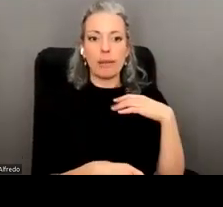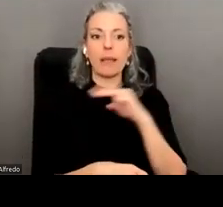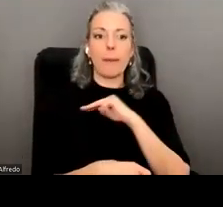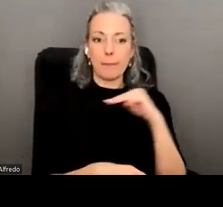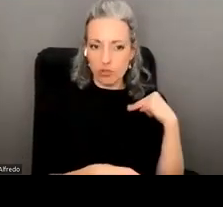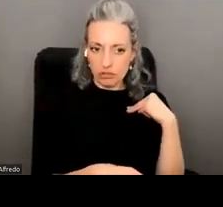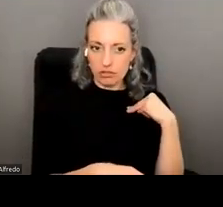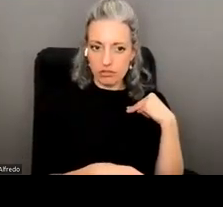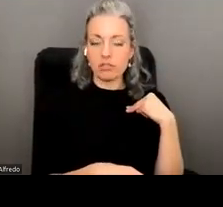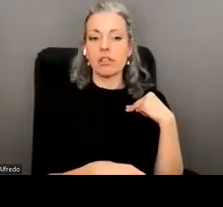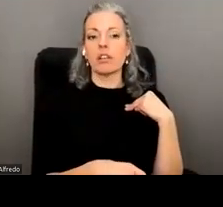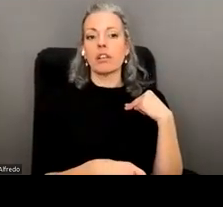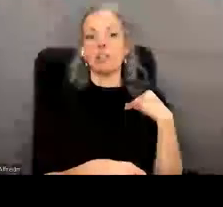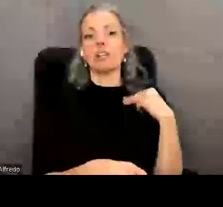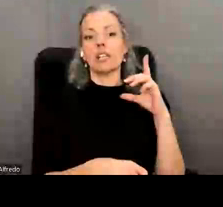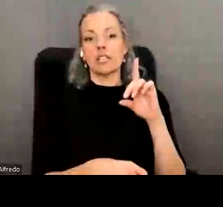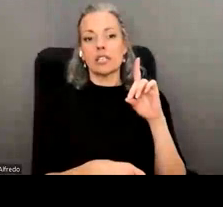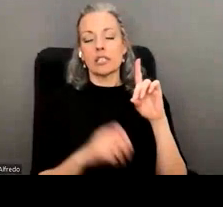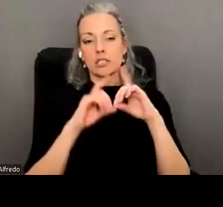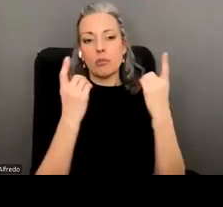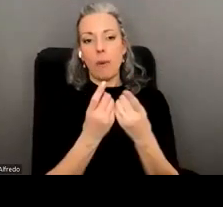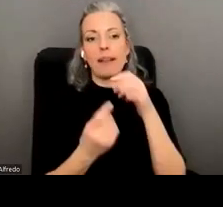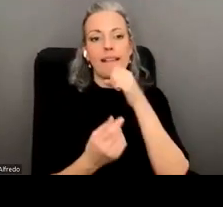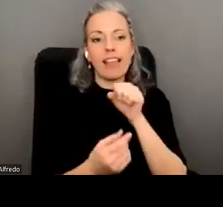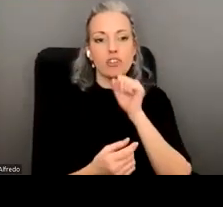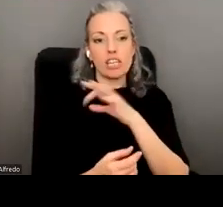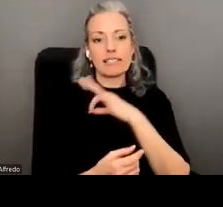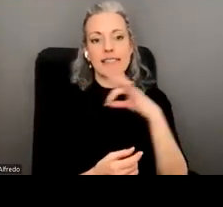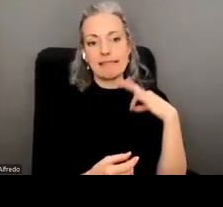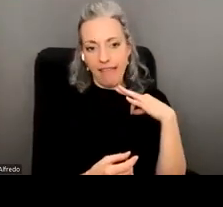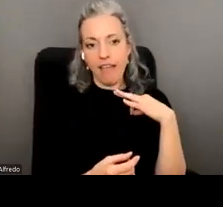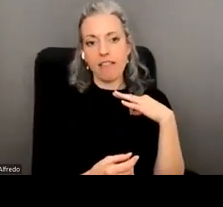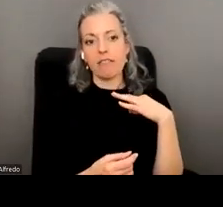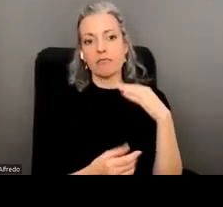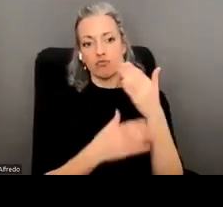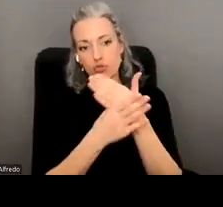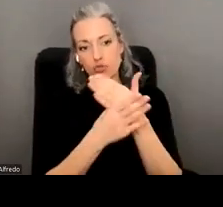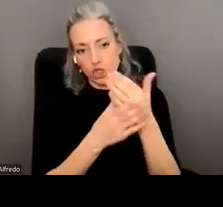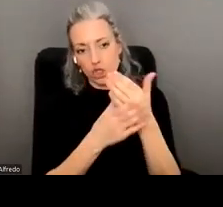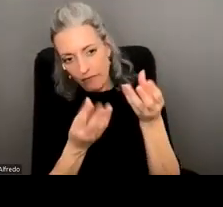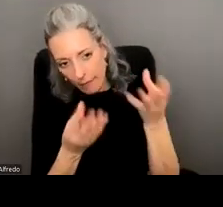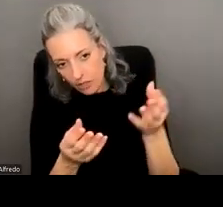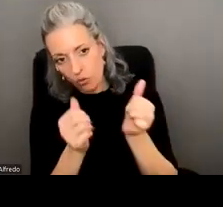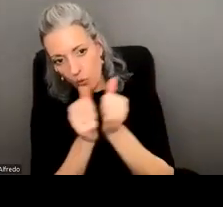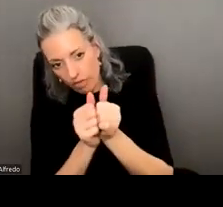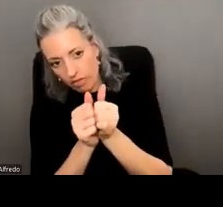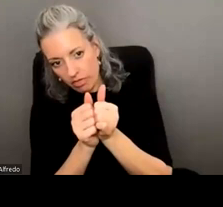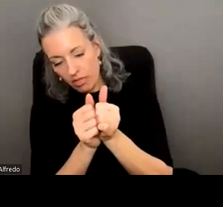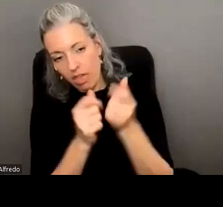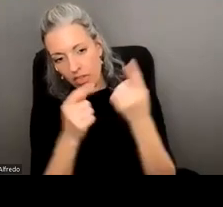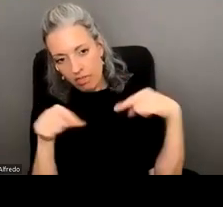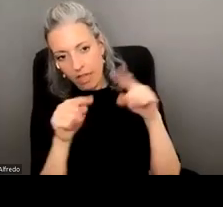and panelists and Department of Aging staff to share meeting-related information and resources with